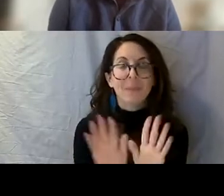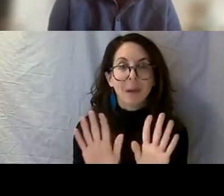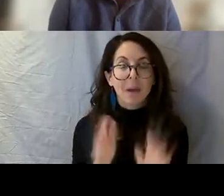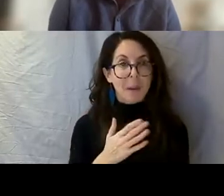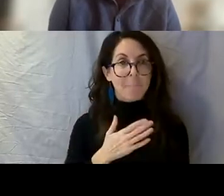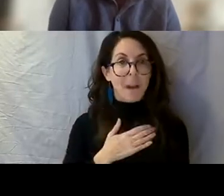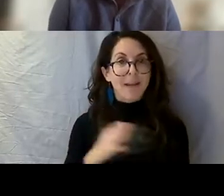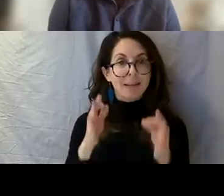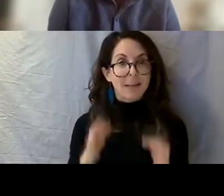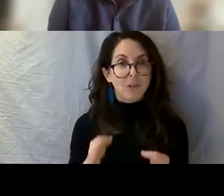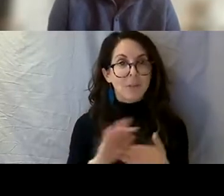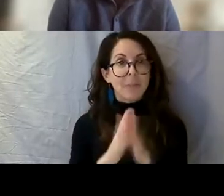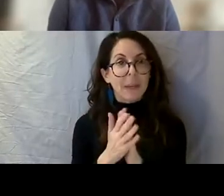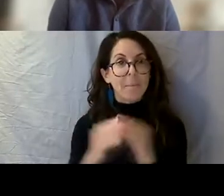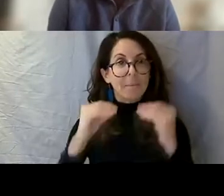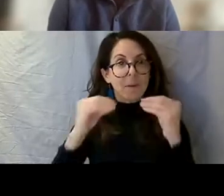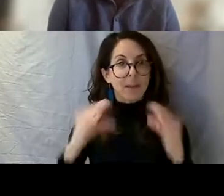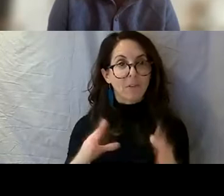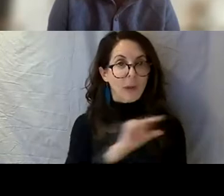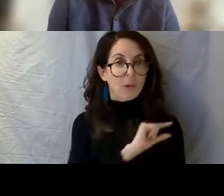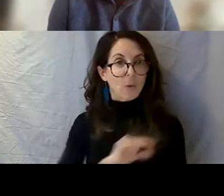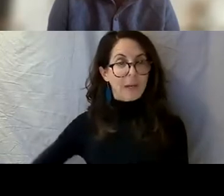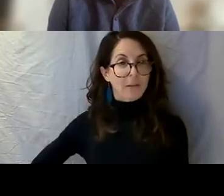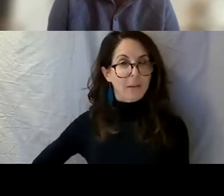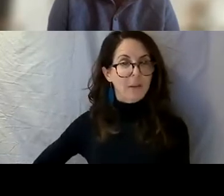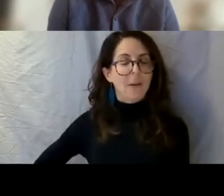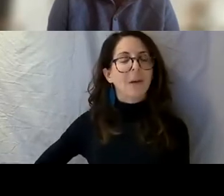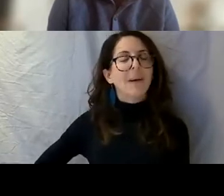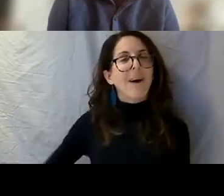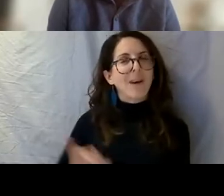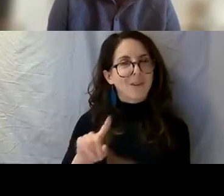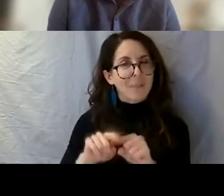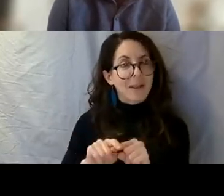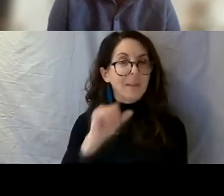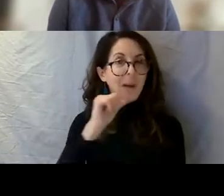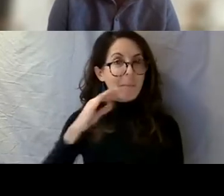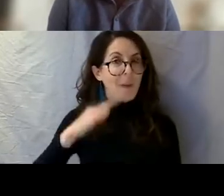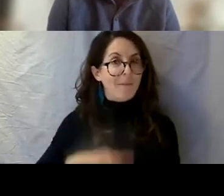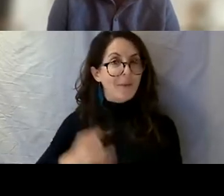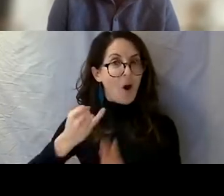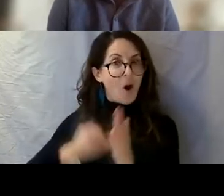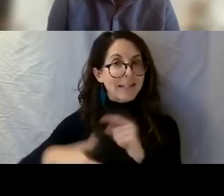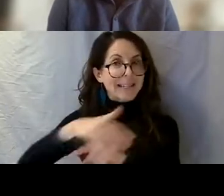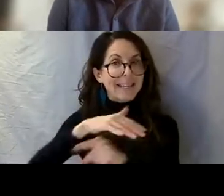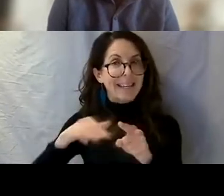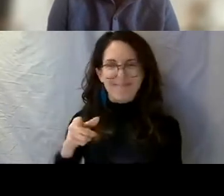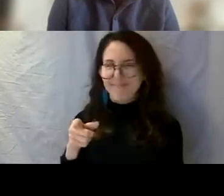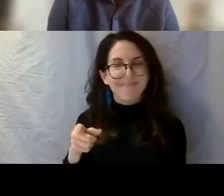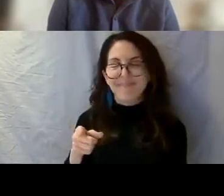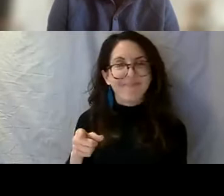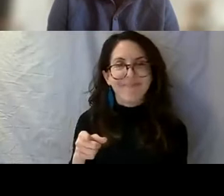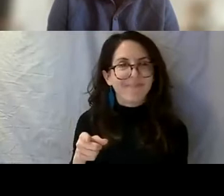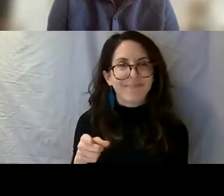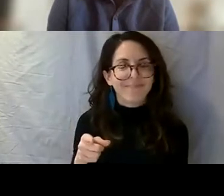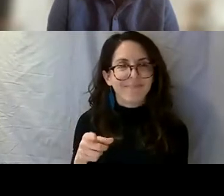decision to become a professor is kind of related to my perception that the not-for-profit arts scene didn't have the capacity